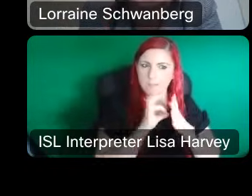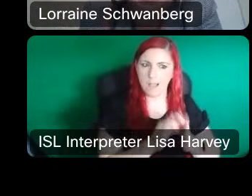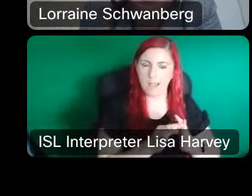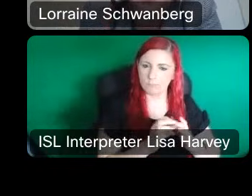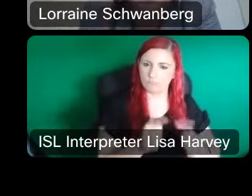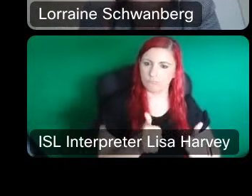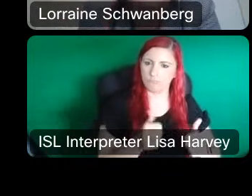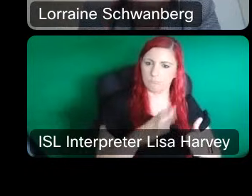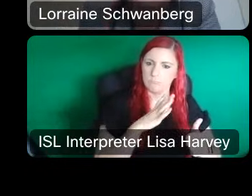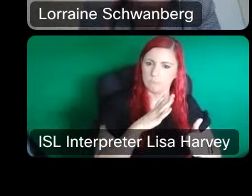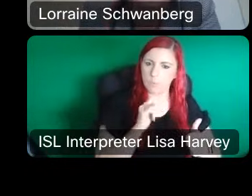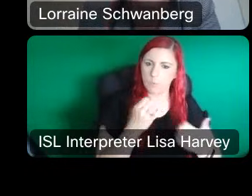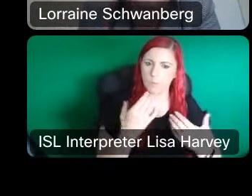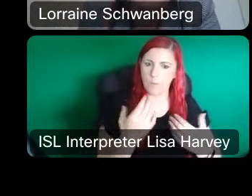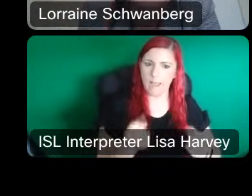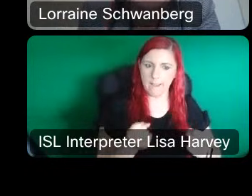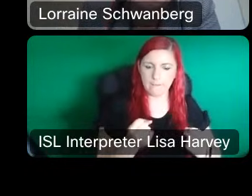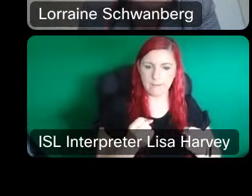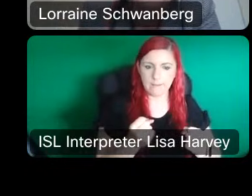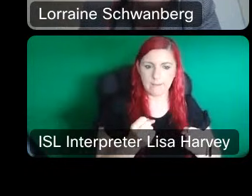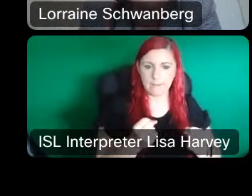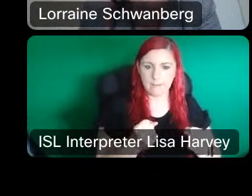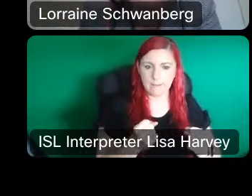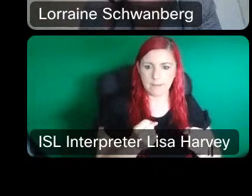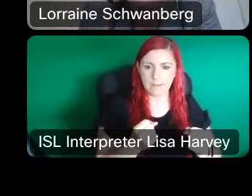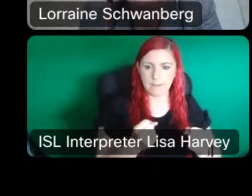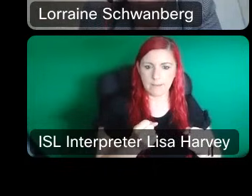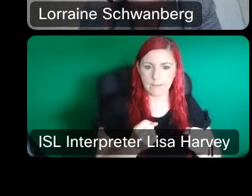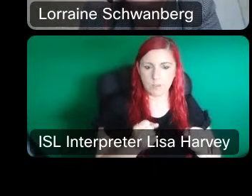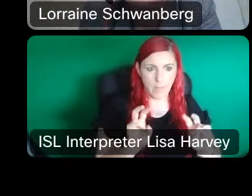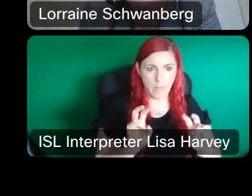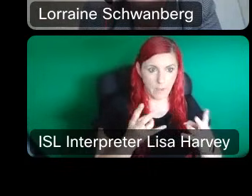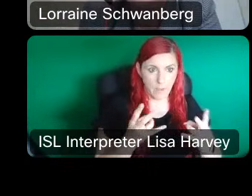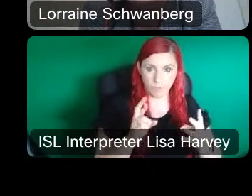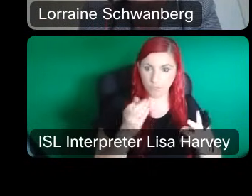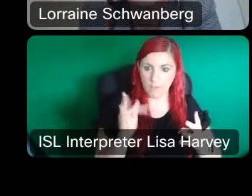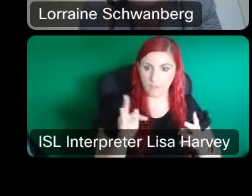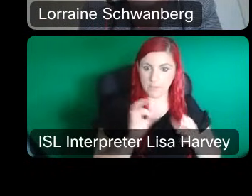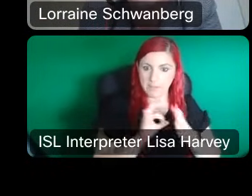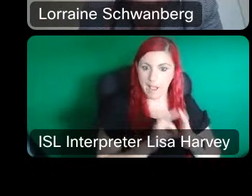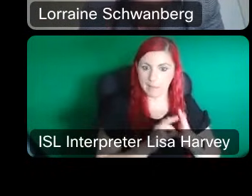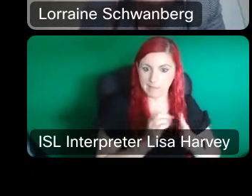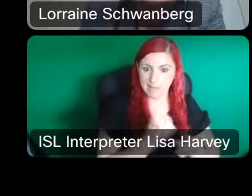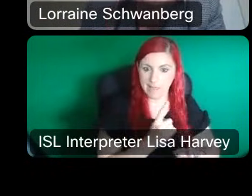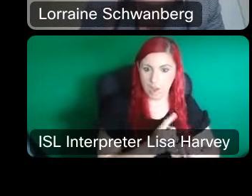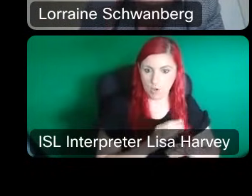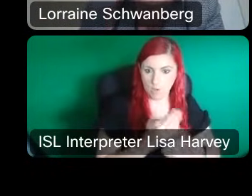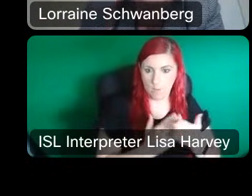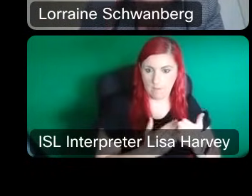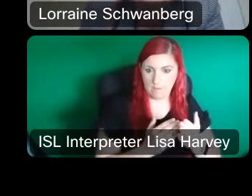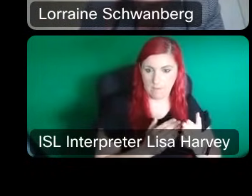because policy, as we know, can be somewhat dense. The quick reference guides really takes some of our busy staff who